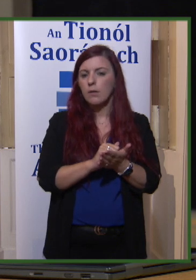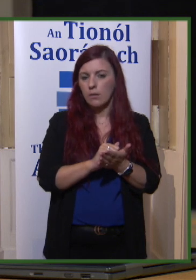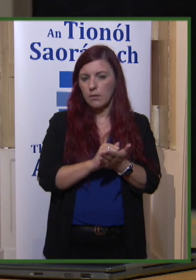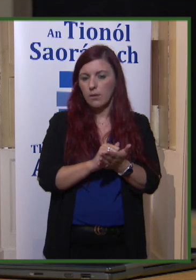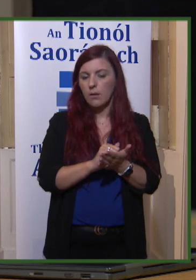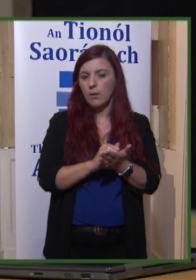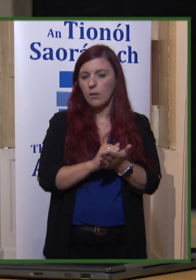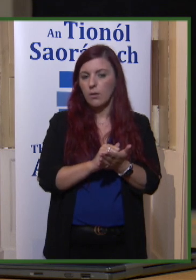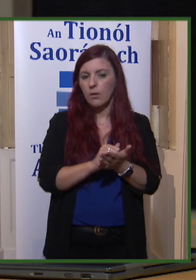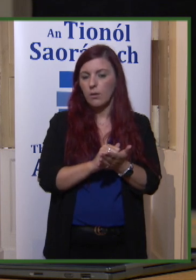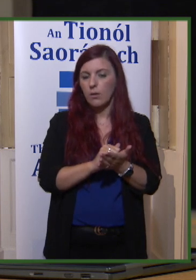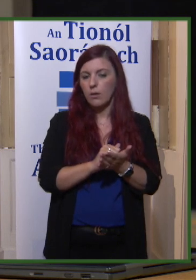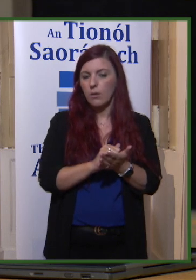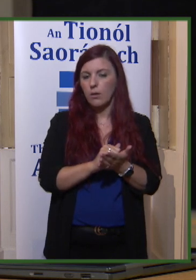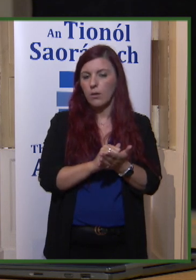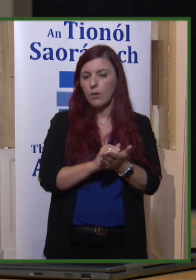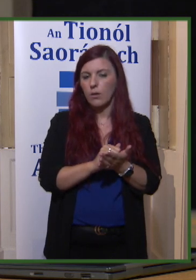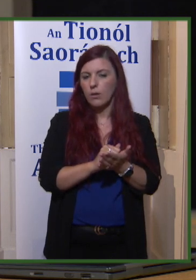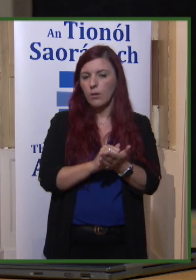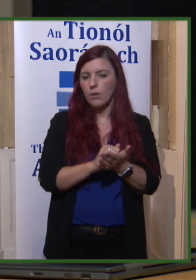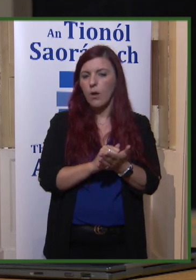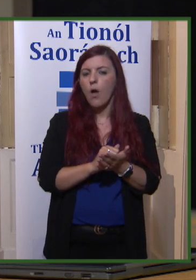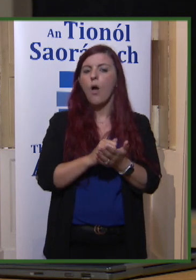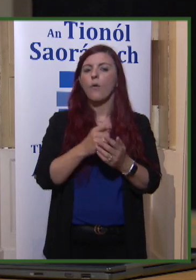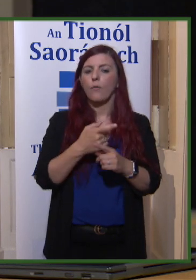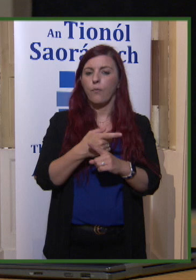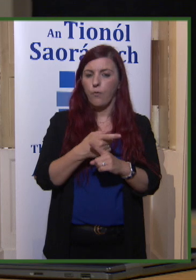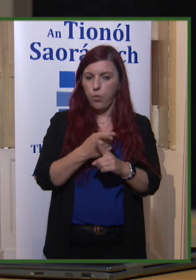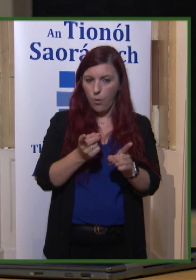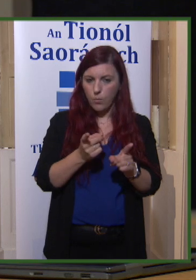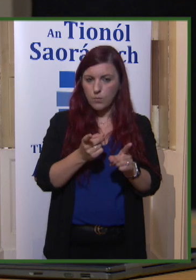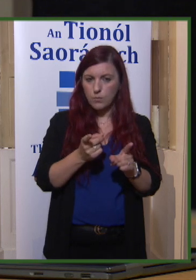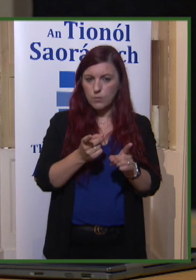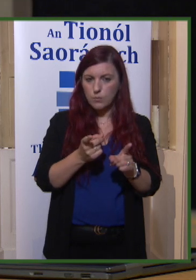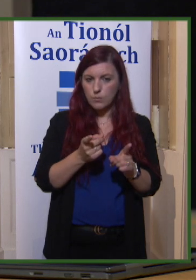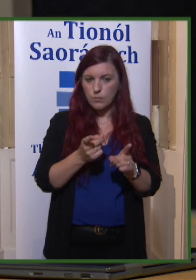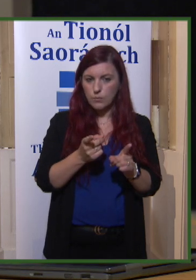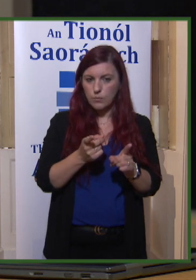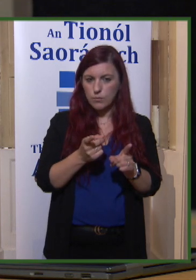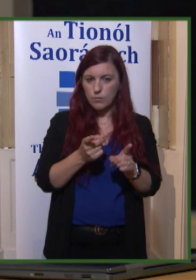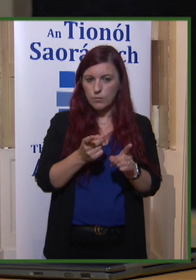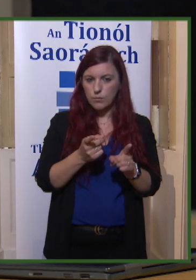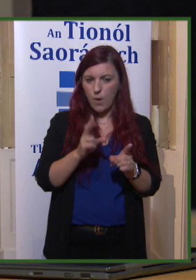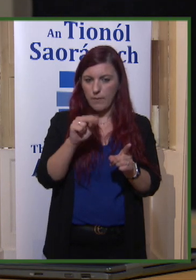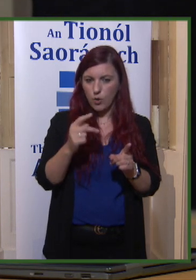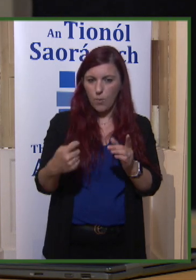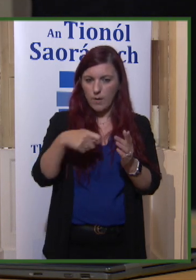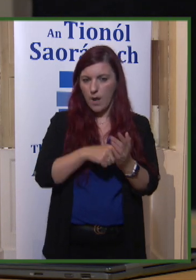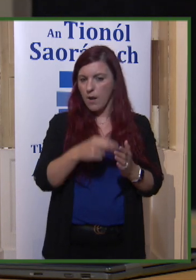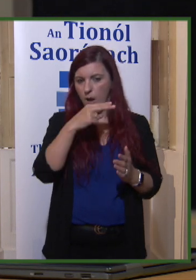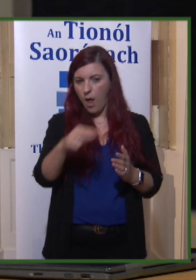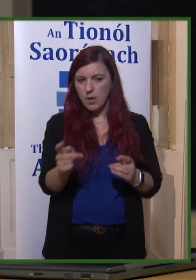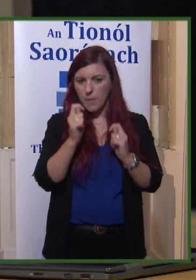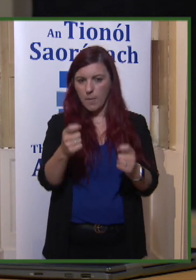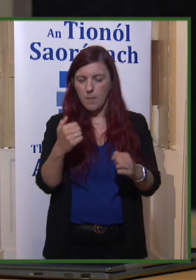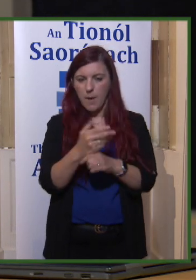must, and then below be nominated by a political party, and there'll be a new row inserted. Not be nominated by a